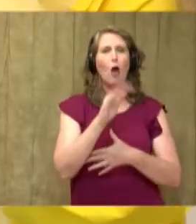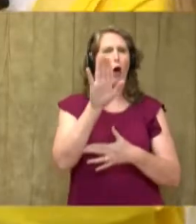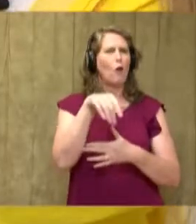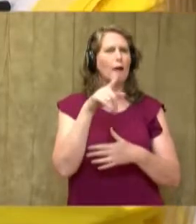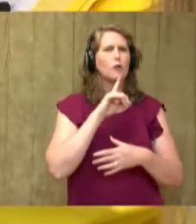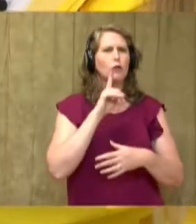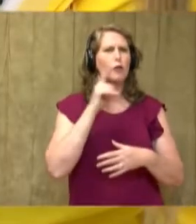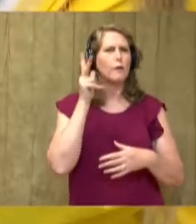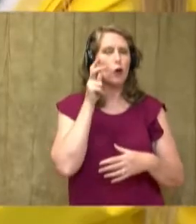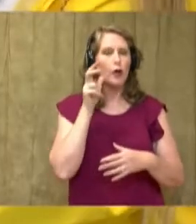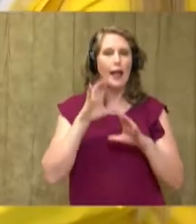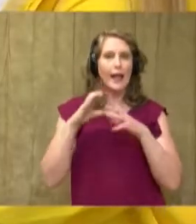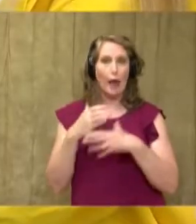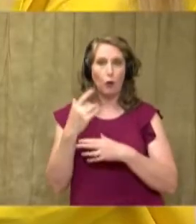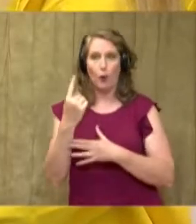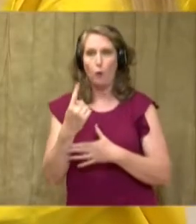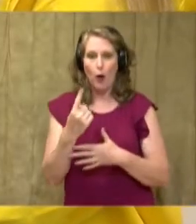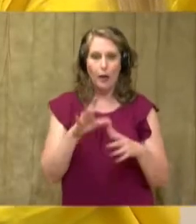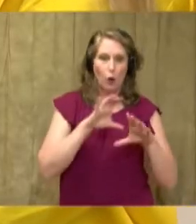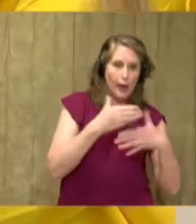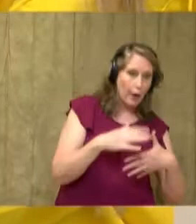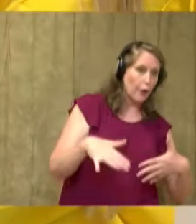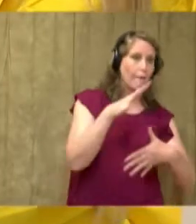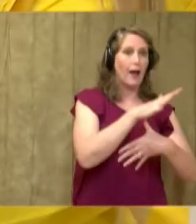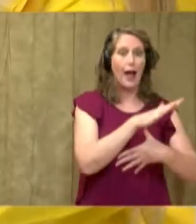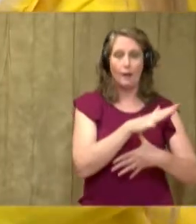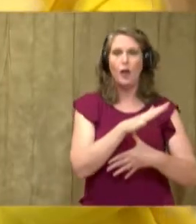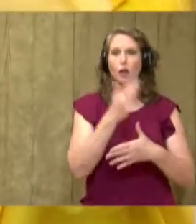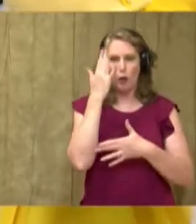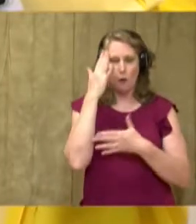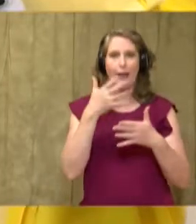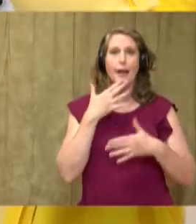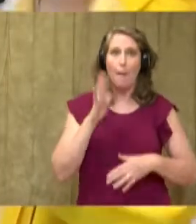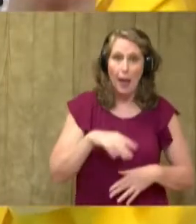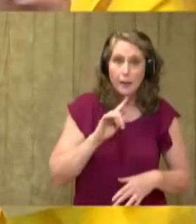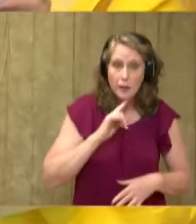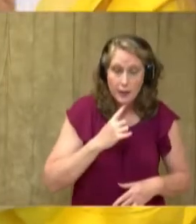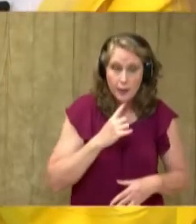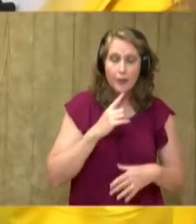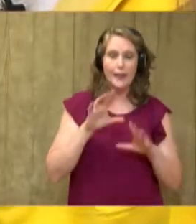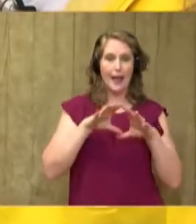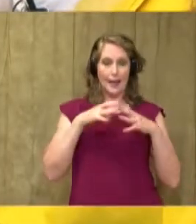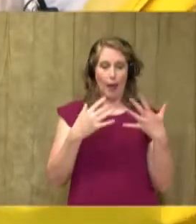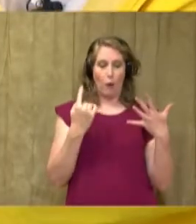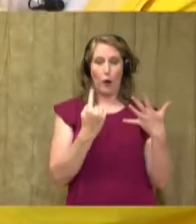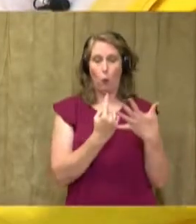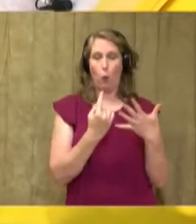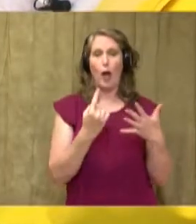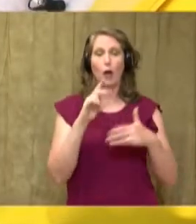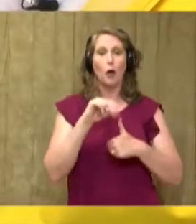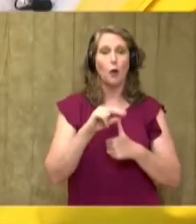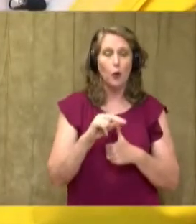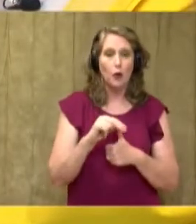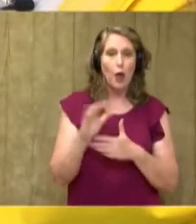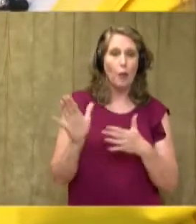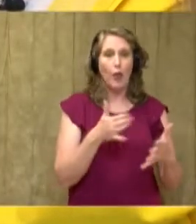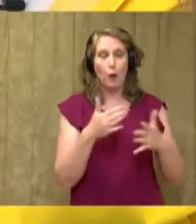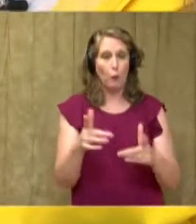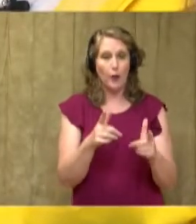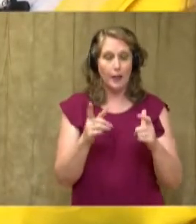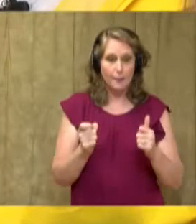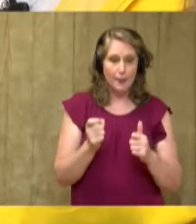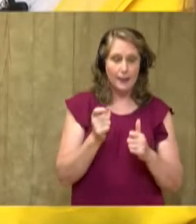category 5, you know, and that's how you know how serious it is. Category 1 hurricanes have wind speeds